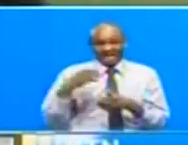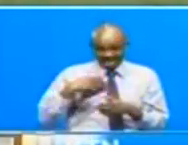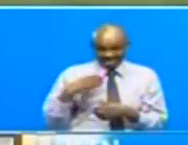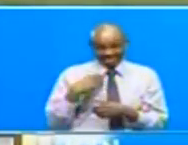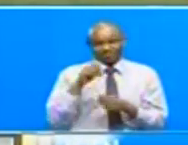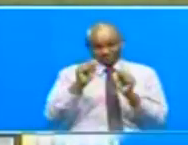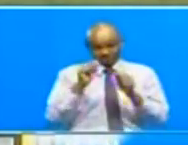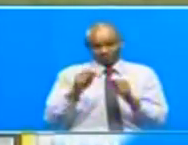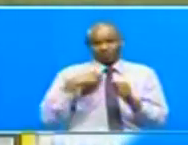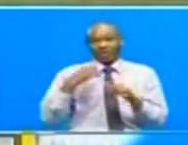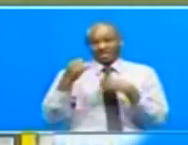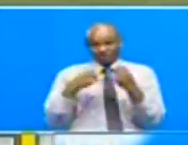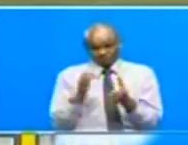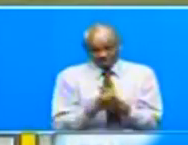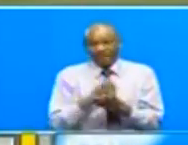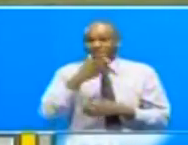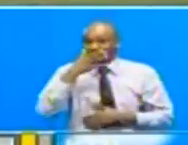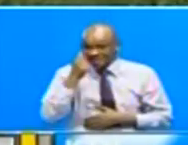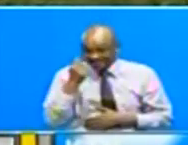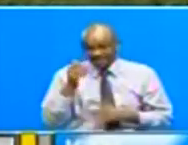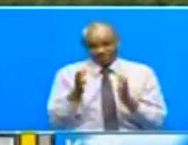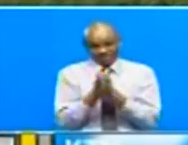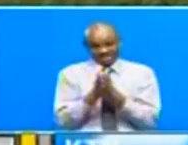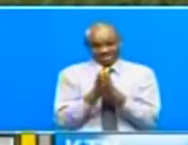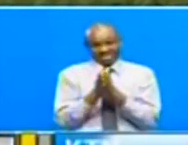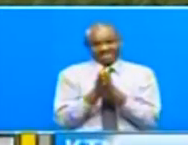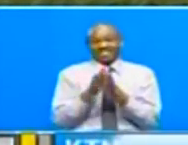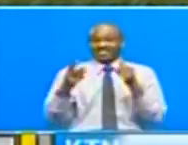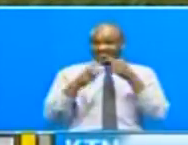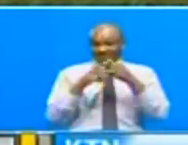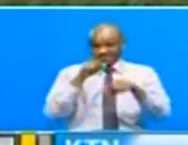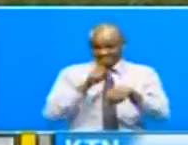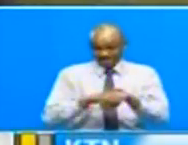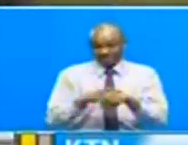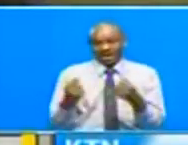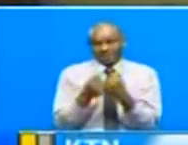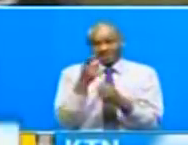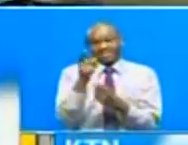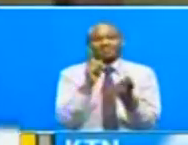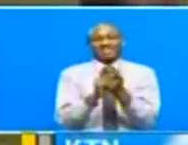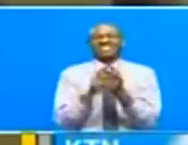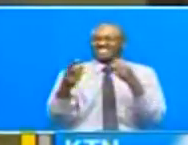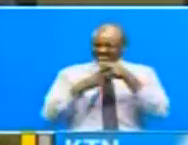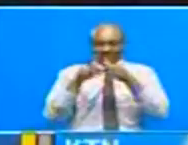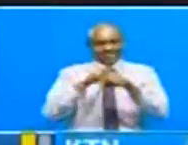Statistically, Tunisia enjoys a better head-to-head over Kenya using the 7 times the two sides have met.